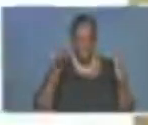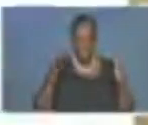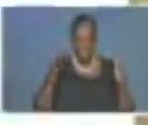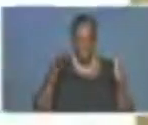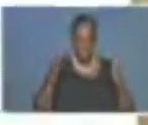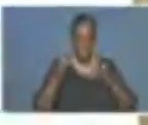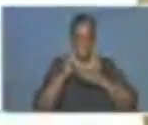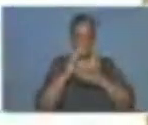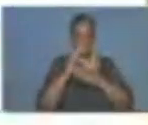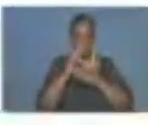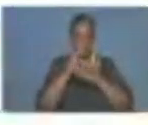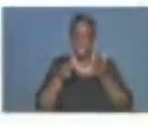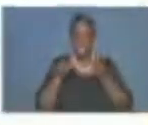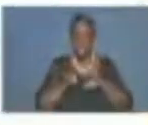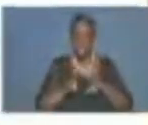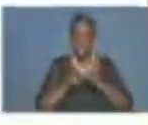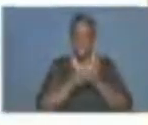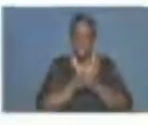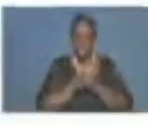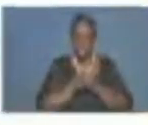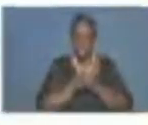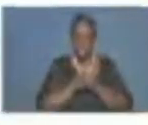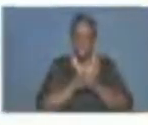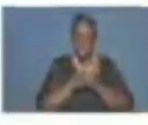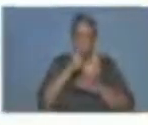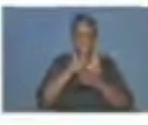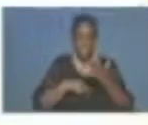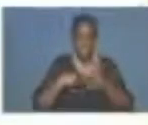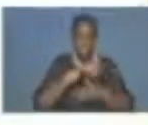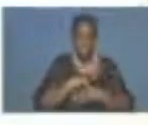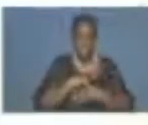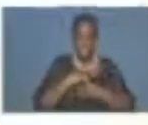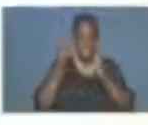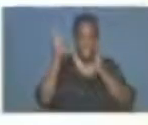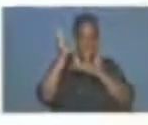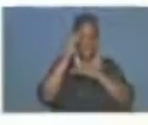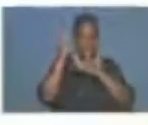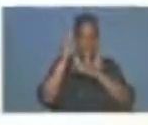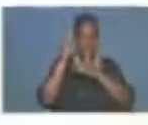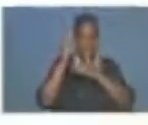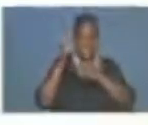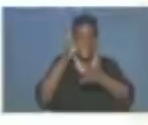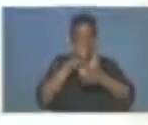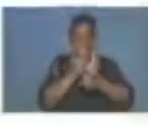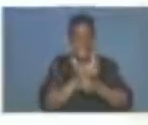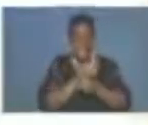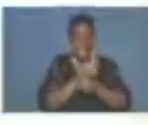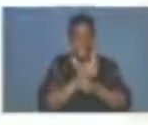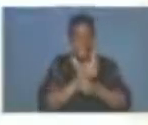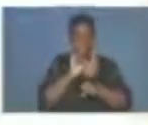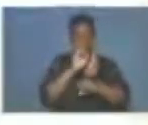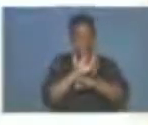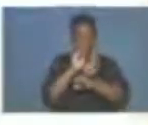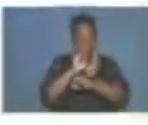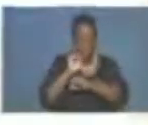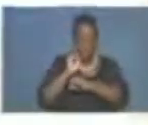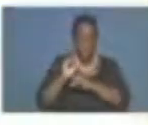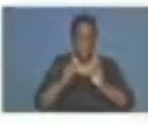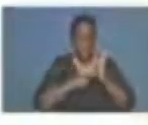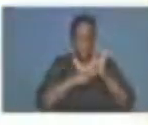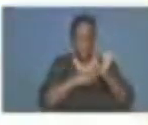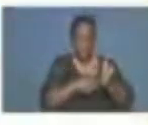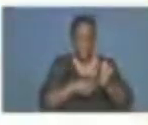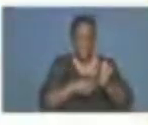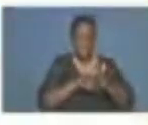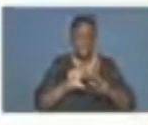at the end of a conference such as this, what we expect is to have put together a collection of the works that were presented